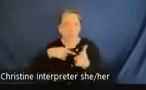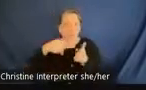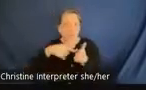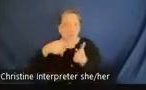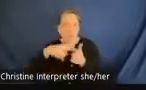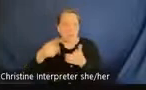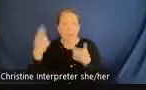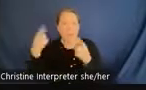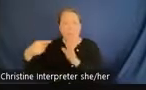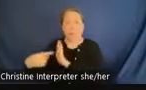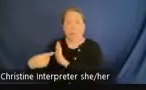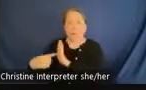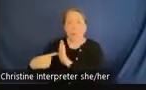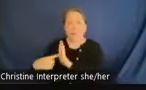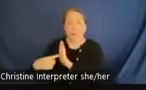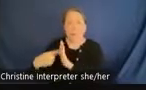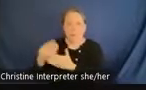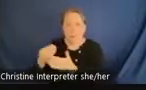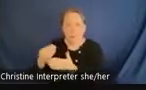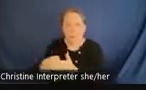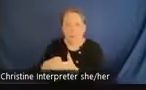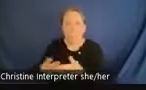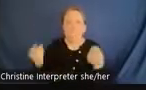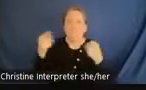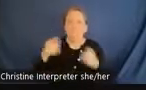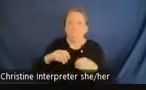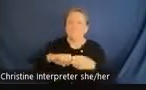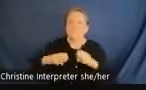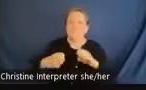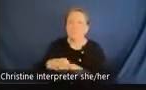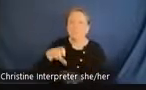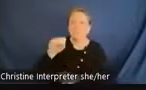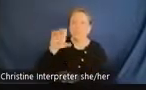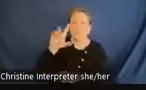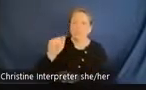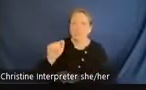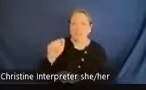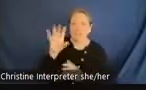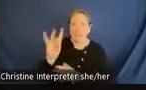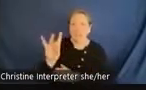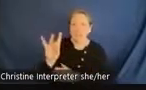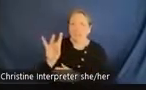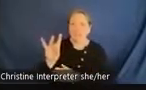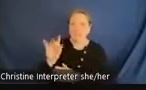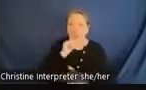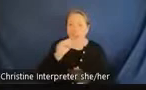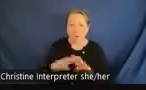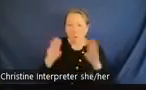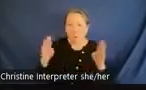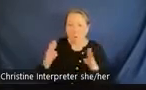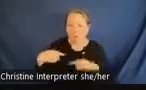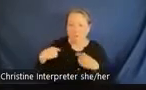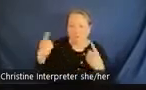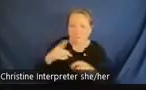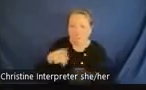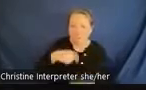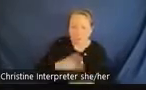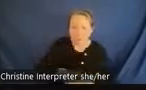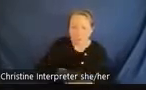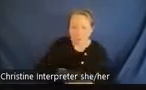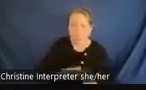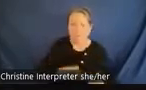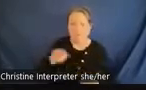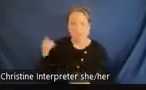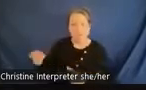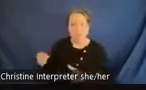the problem is that Section 8 hasn't been open for a long time, and he just needs a rental voucher. And with